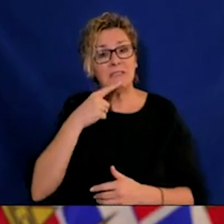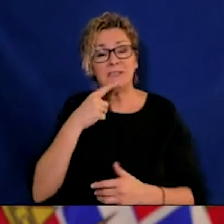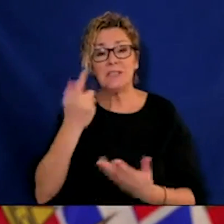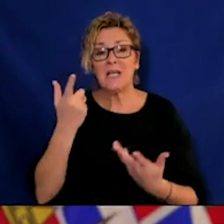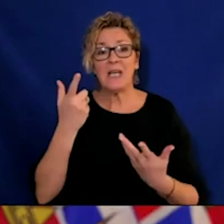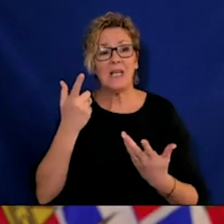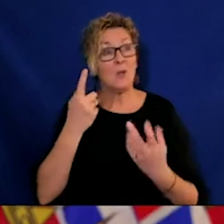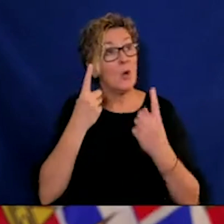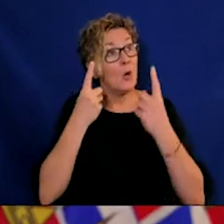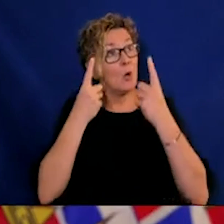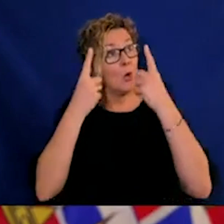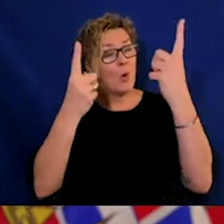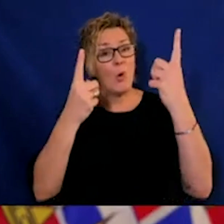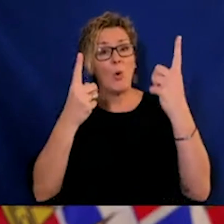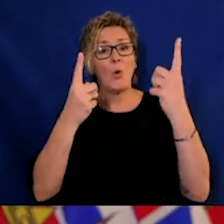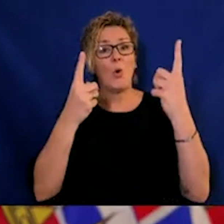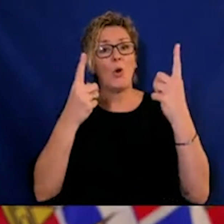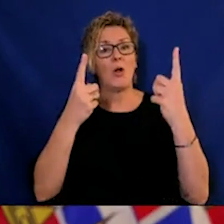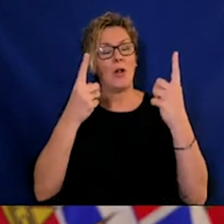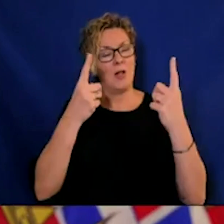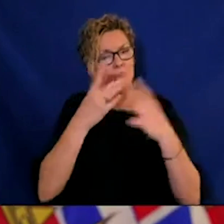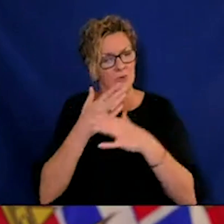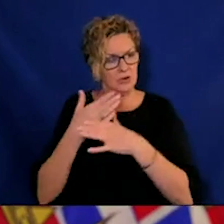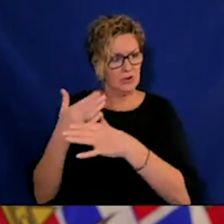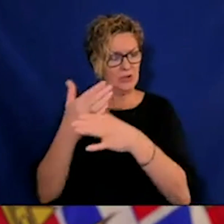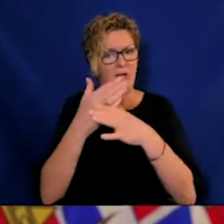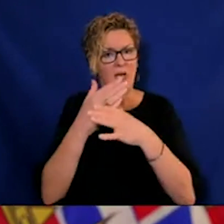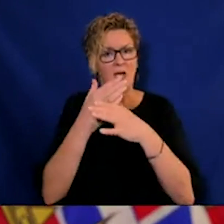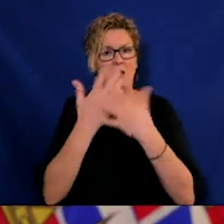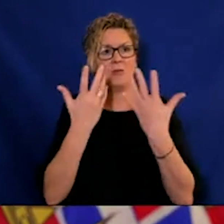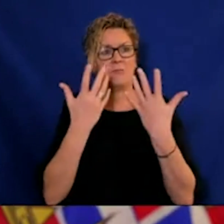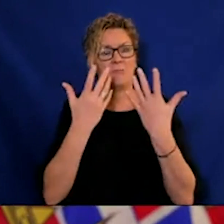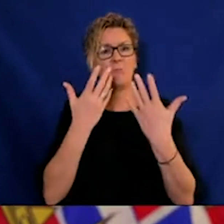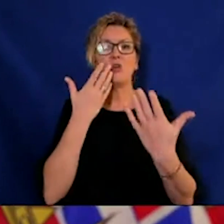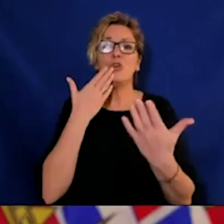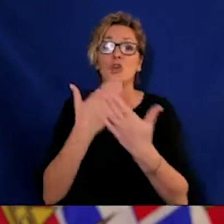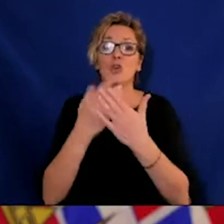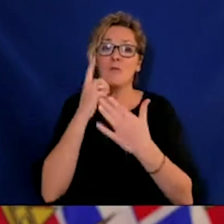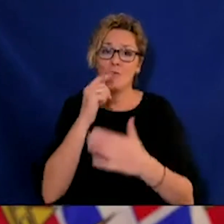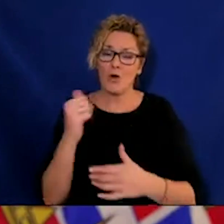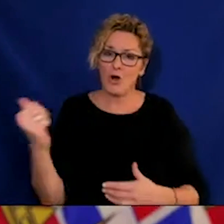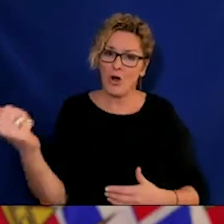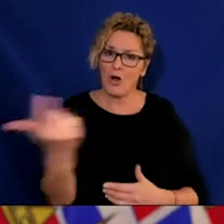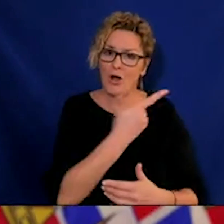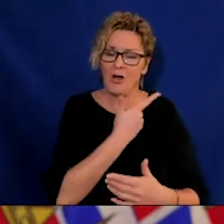to respond effectively to the needs of those least fortunate.